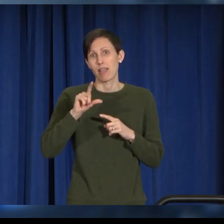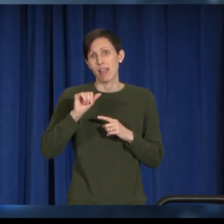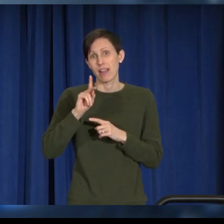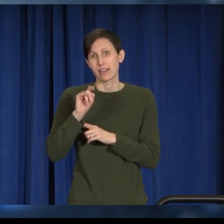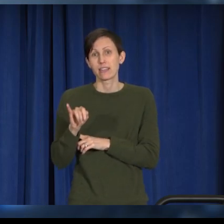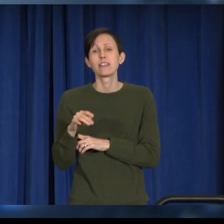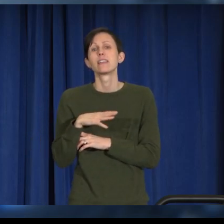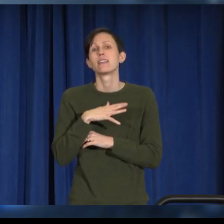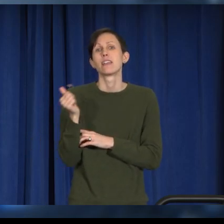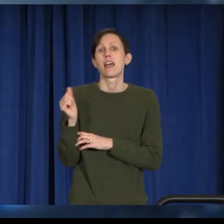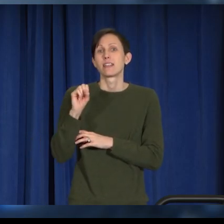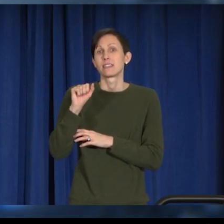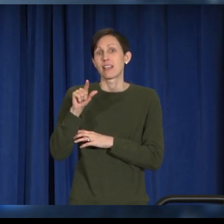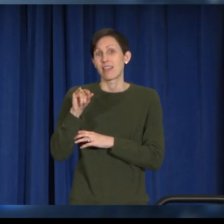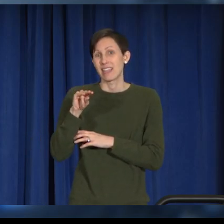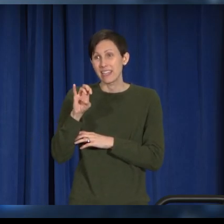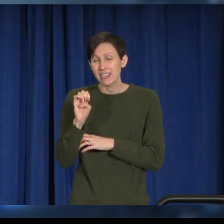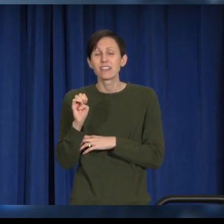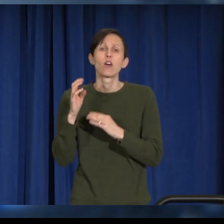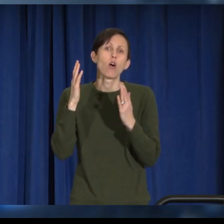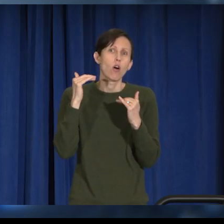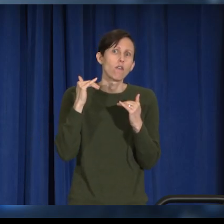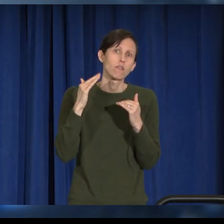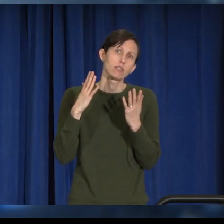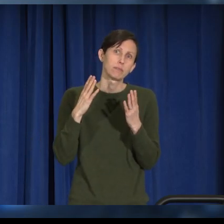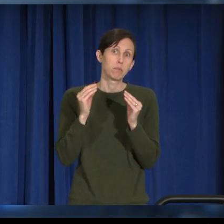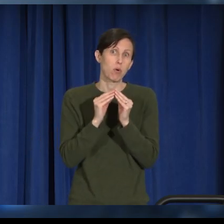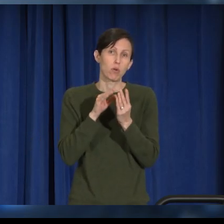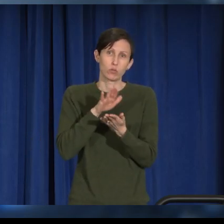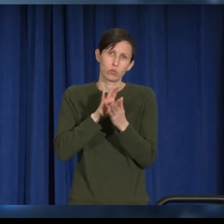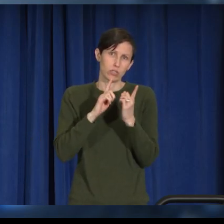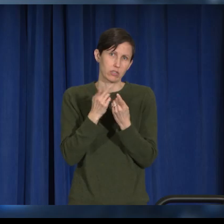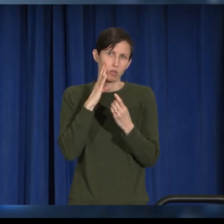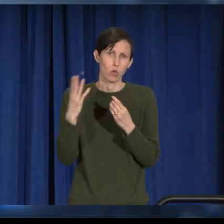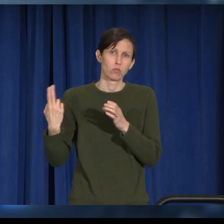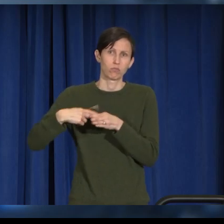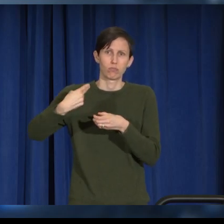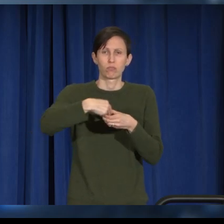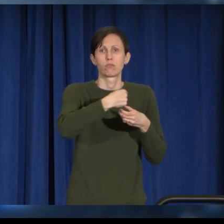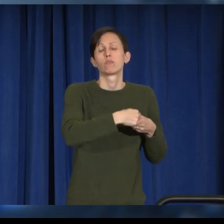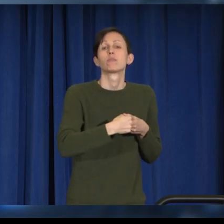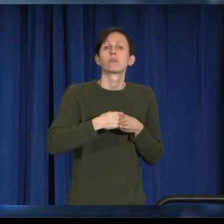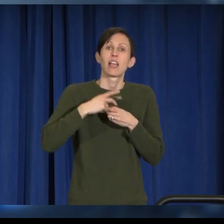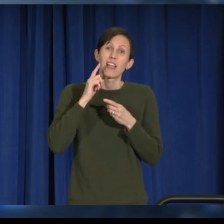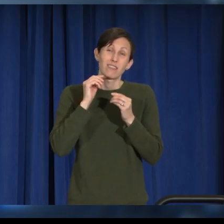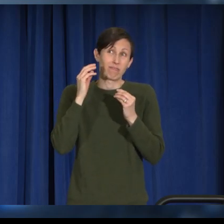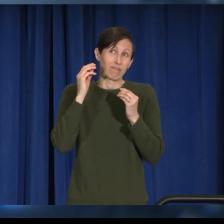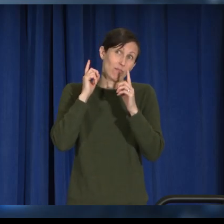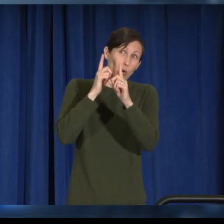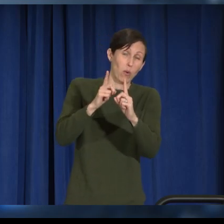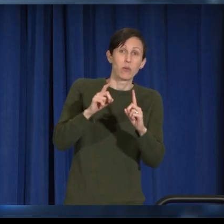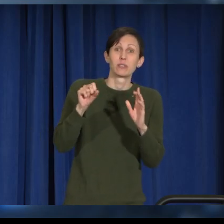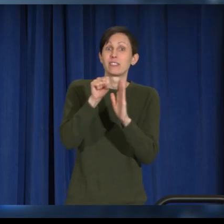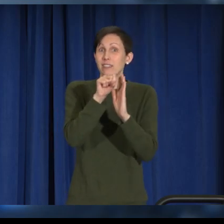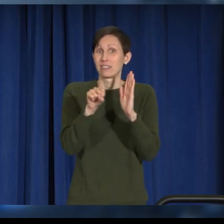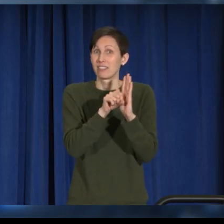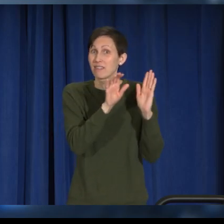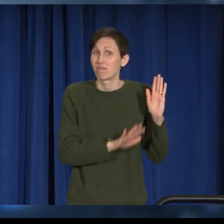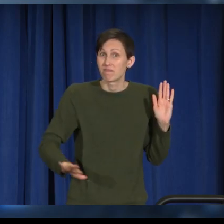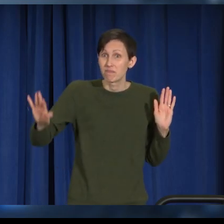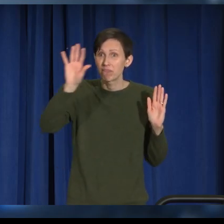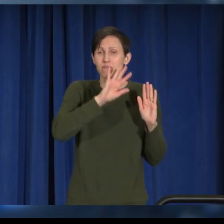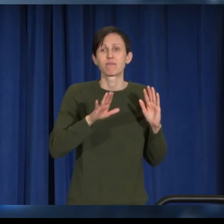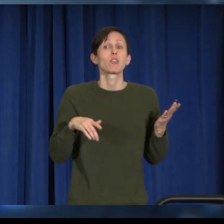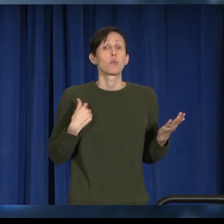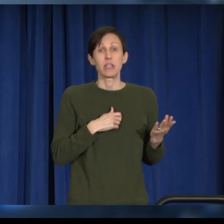school districts as well, and hopefully which will result in statewide level change, there's been a